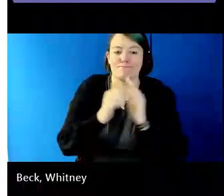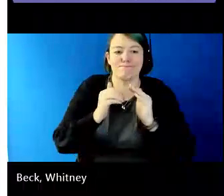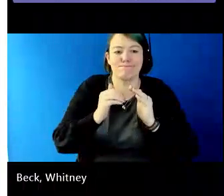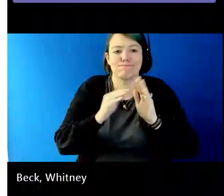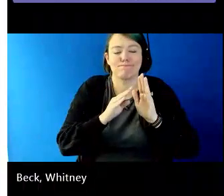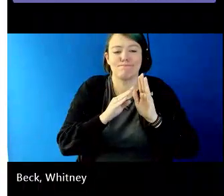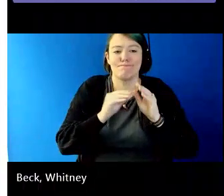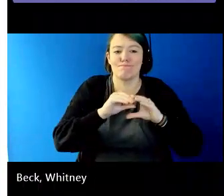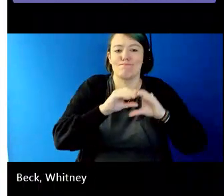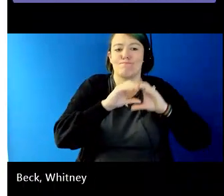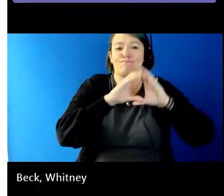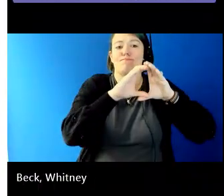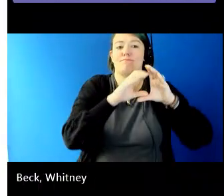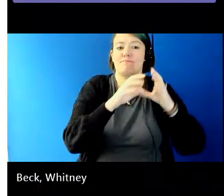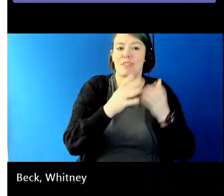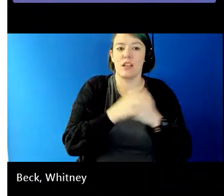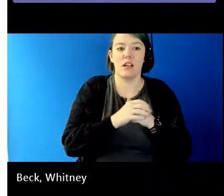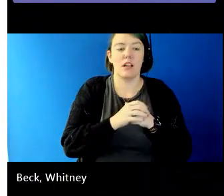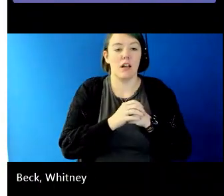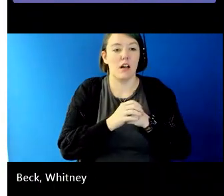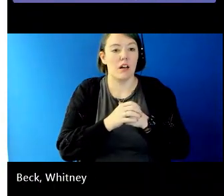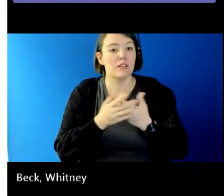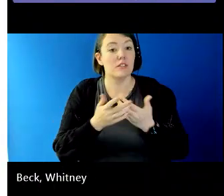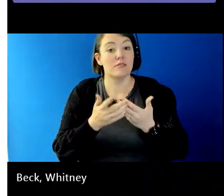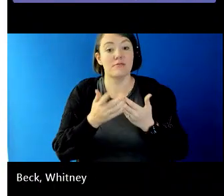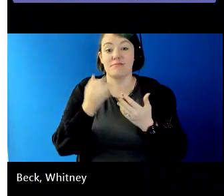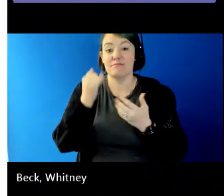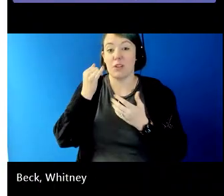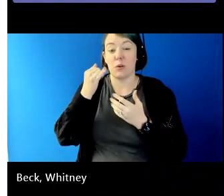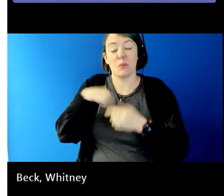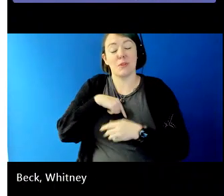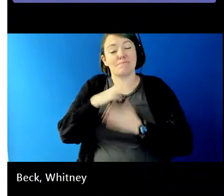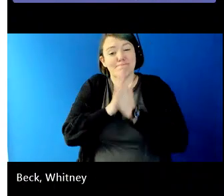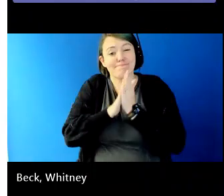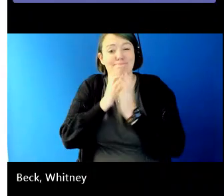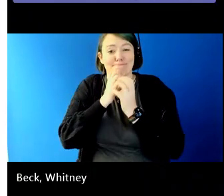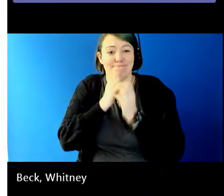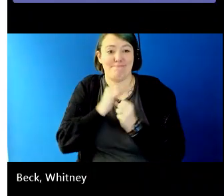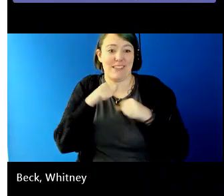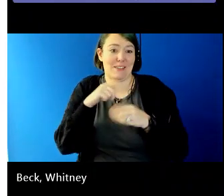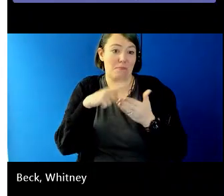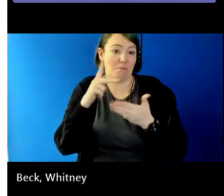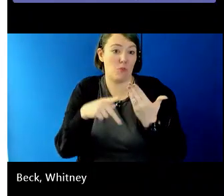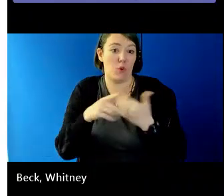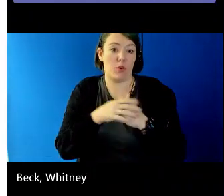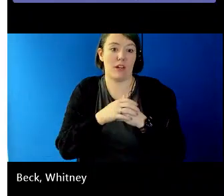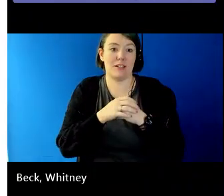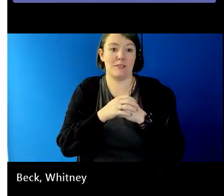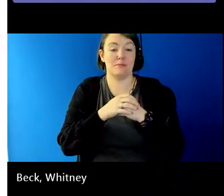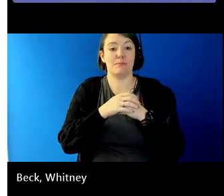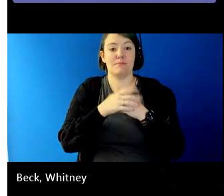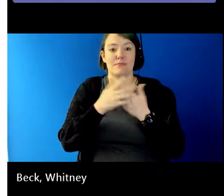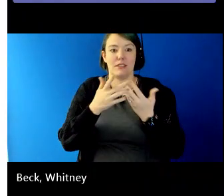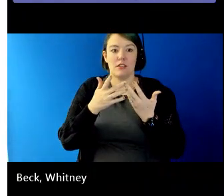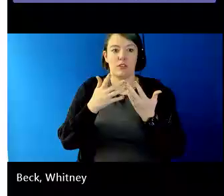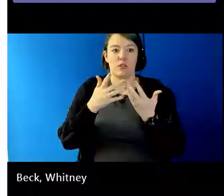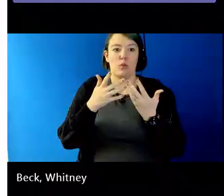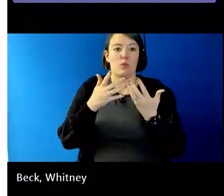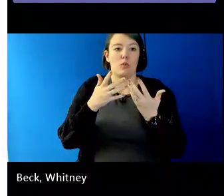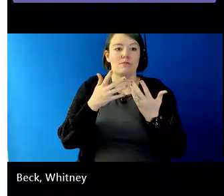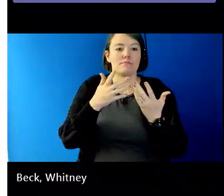take on that job. They wouldn't be able to save for something long-term, especially if they were on benefits. So it's really important that we